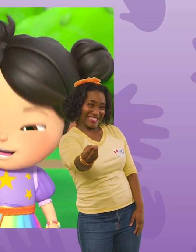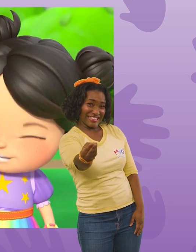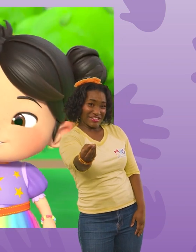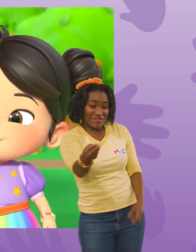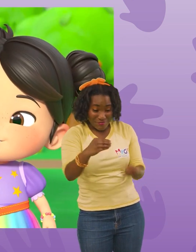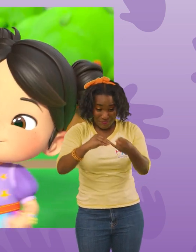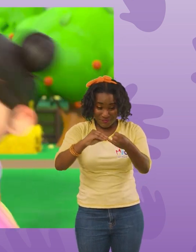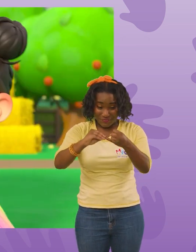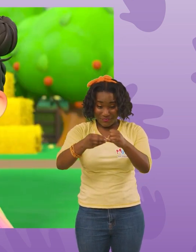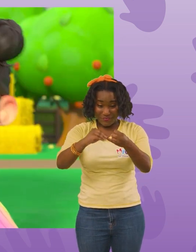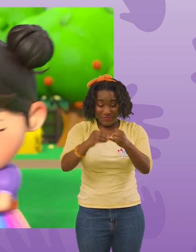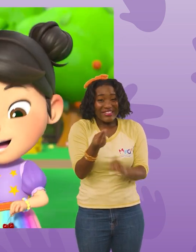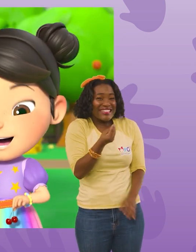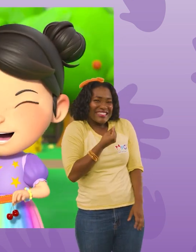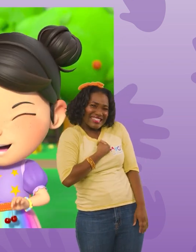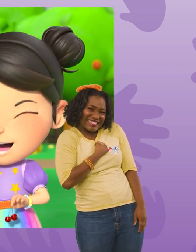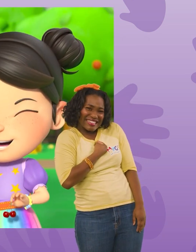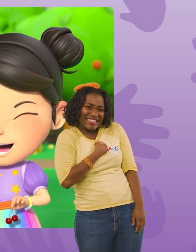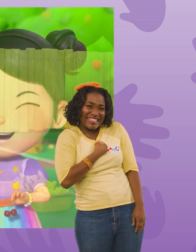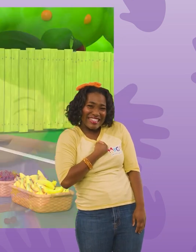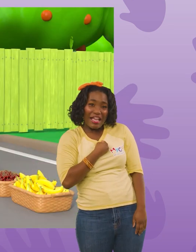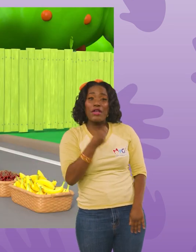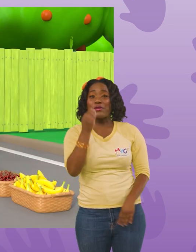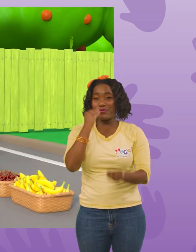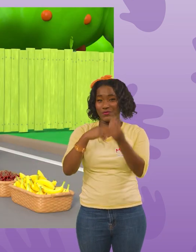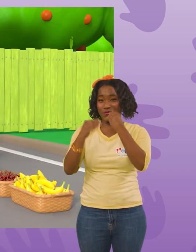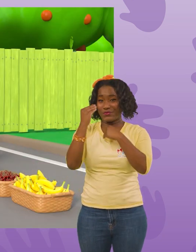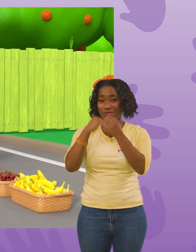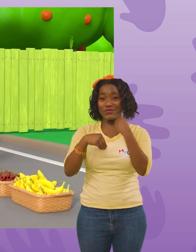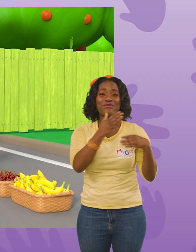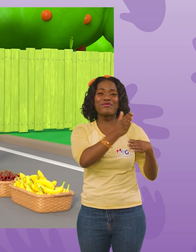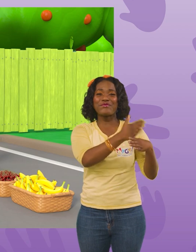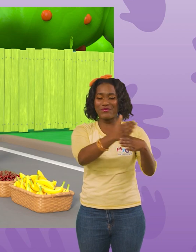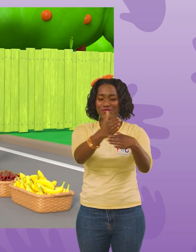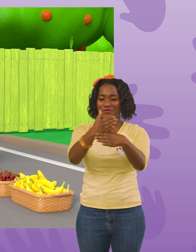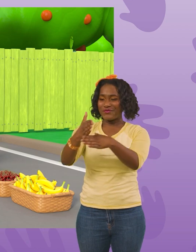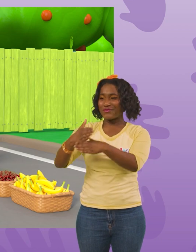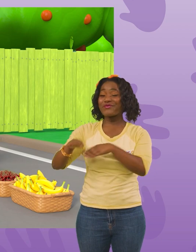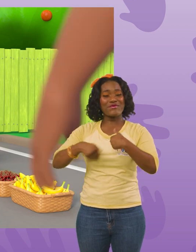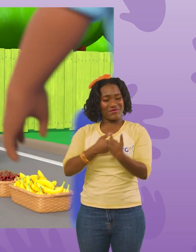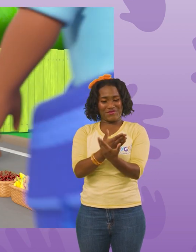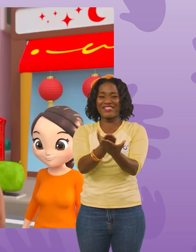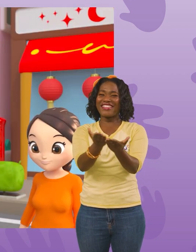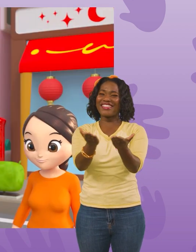for you. A cherry for me. It's for sharing.